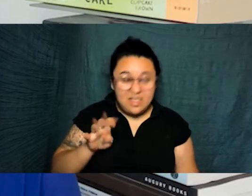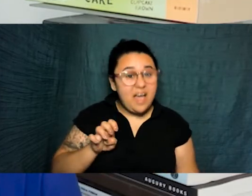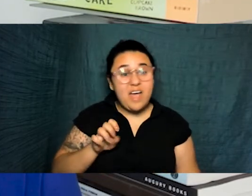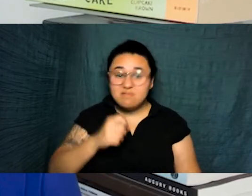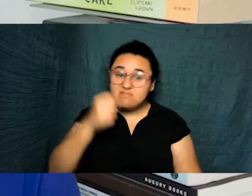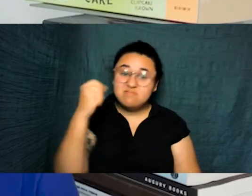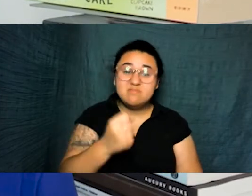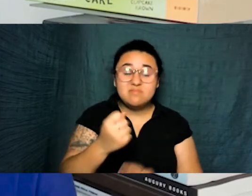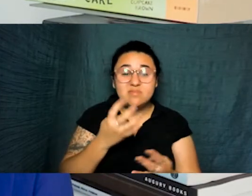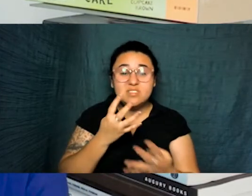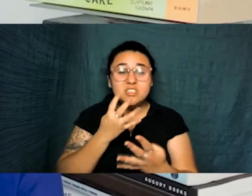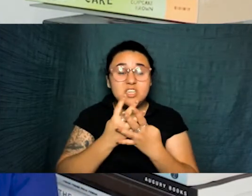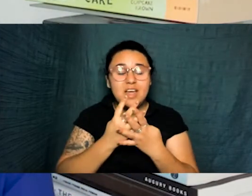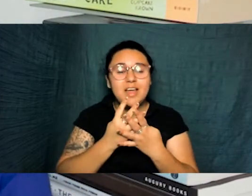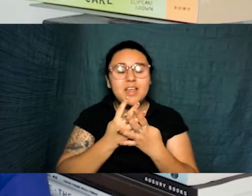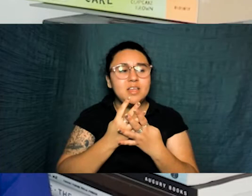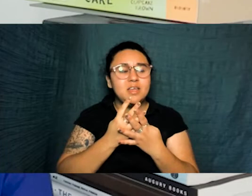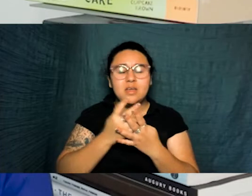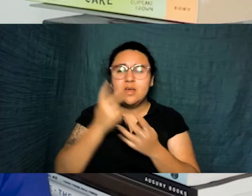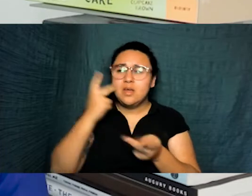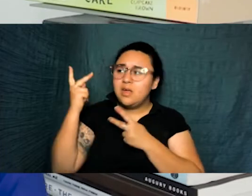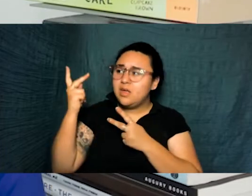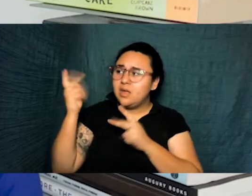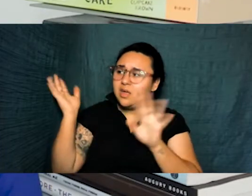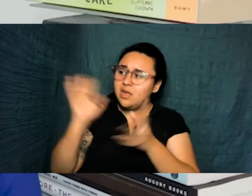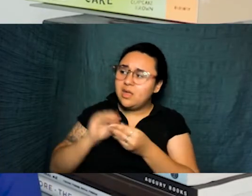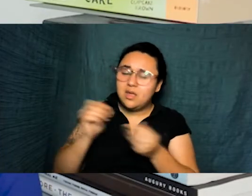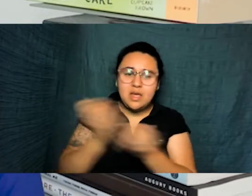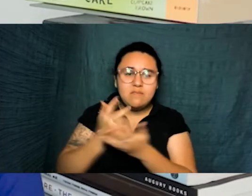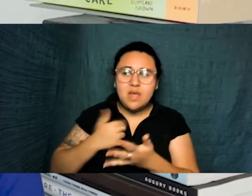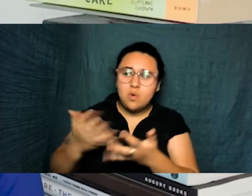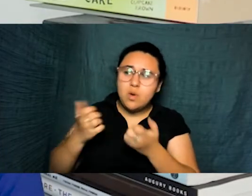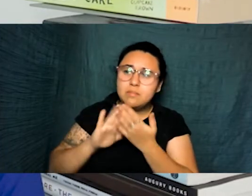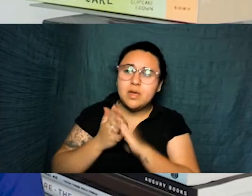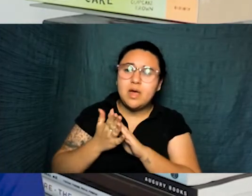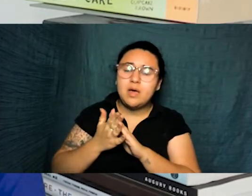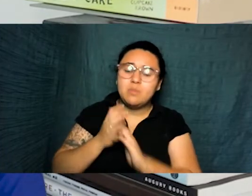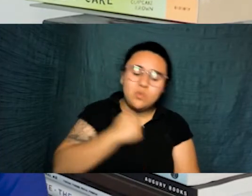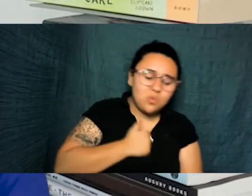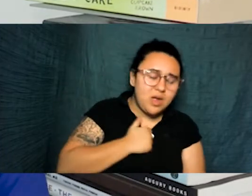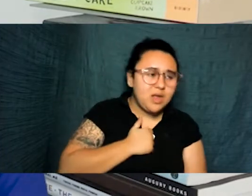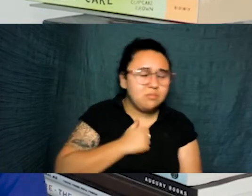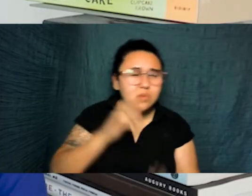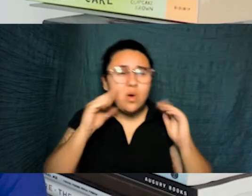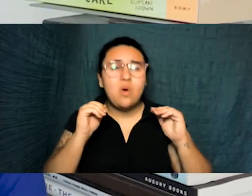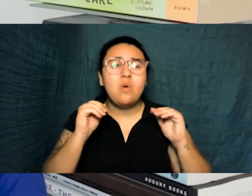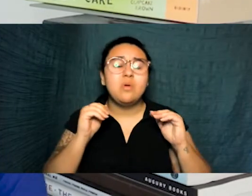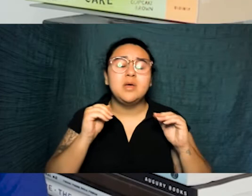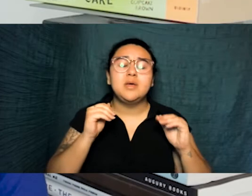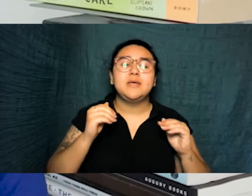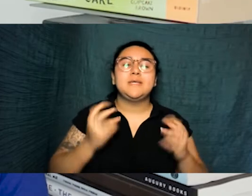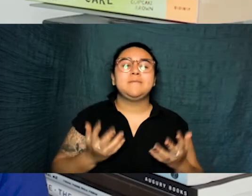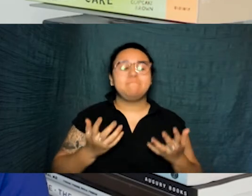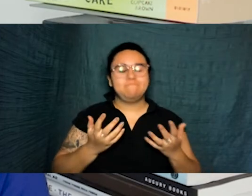be flashes through your mind. You're filled with regret one minute and hope the next. But when you finally